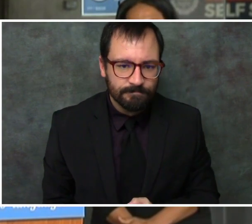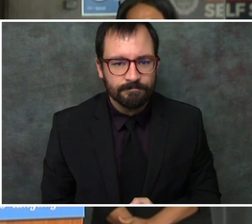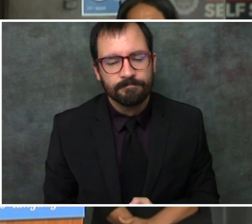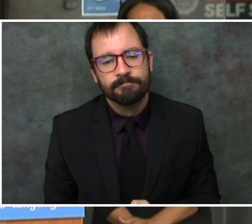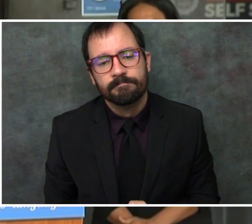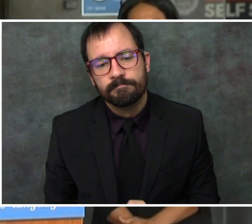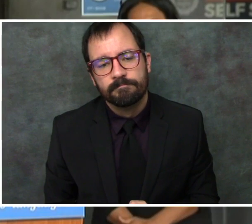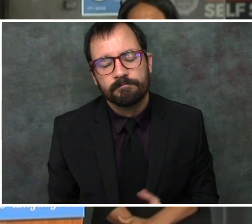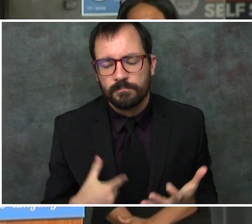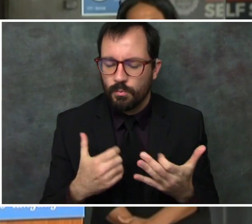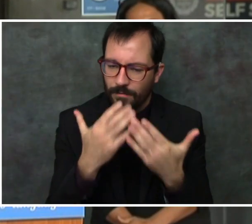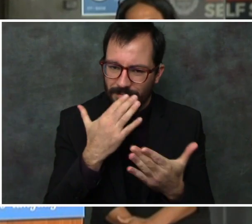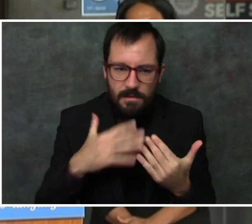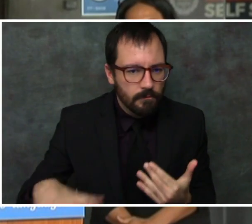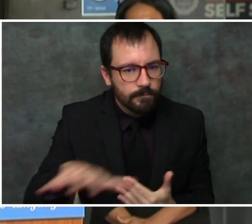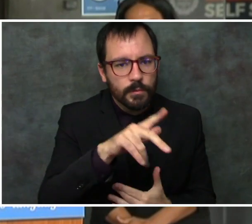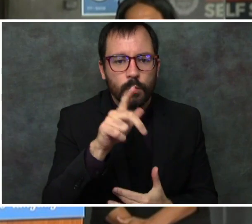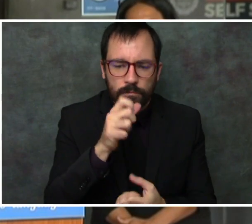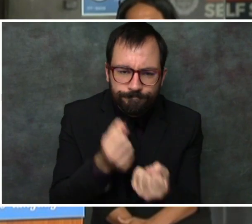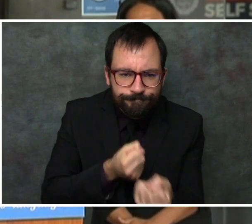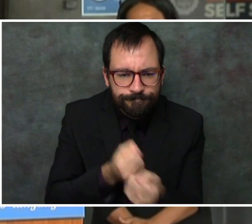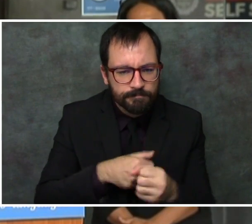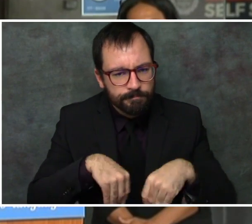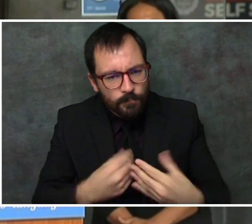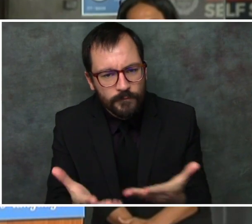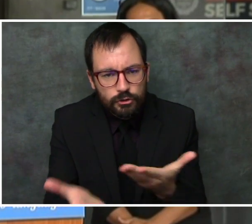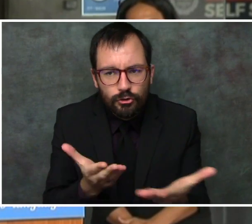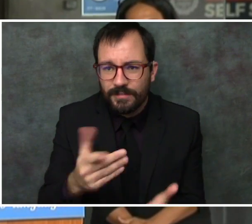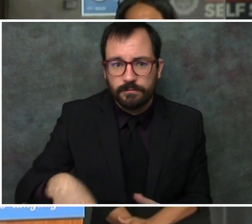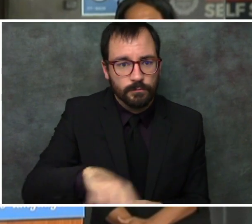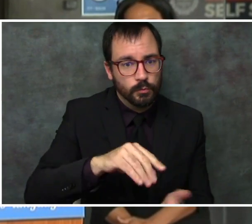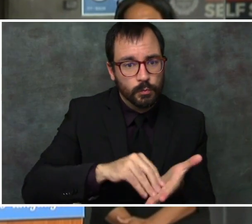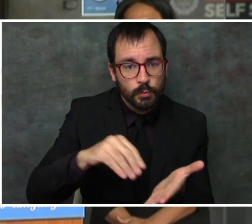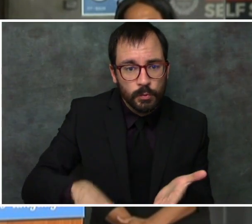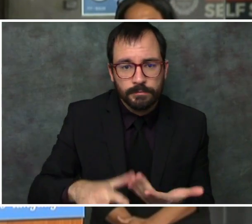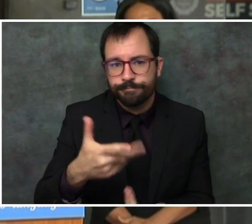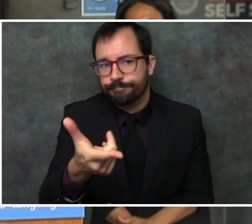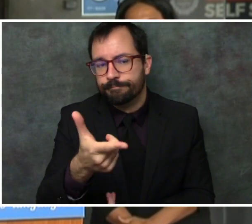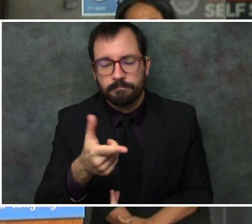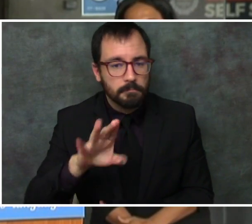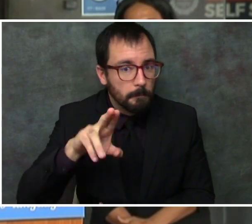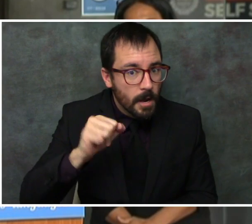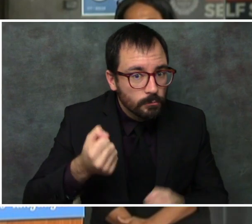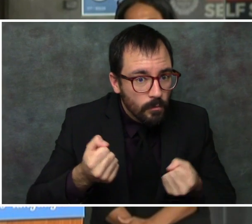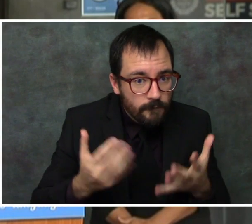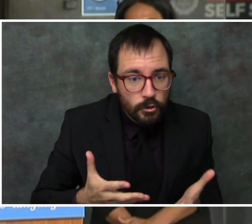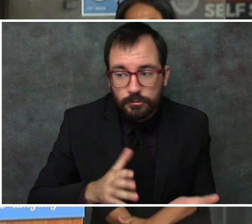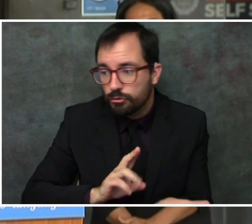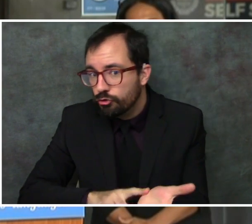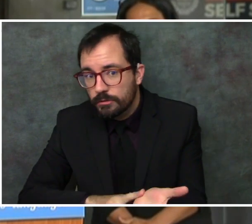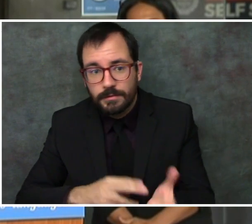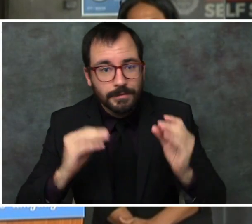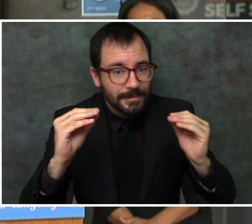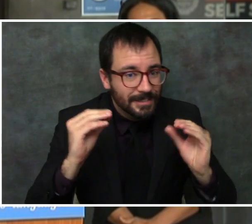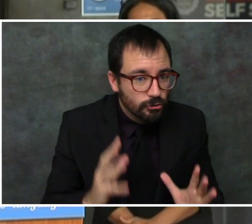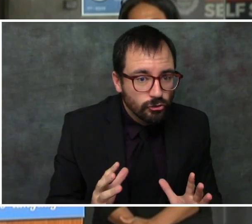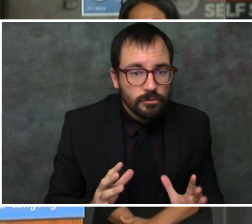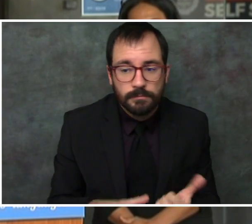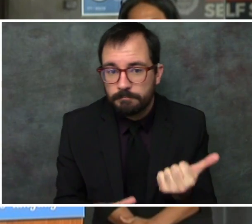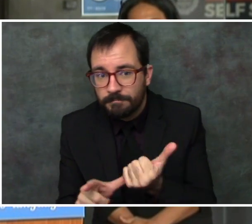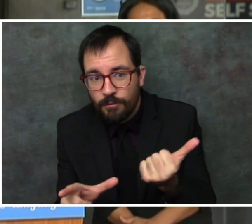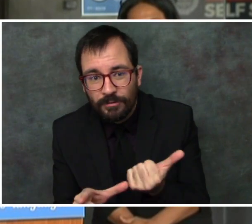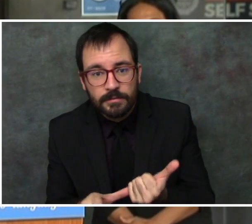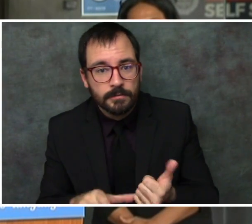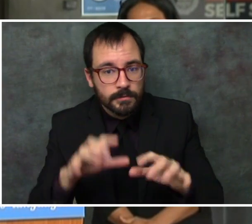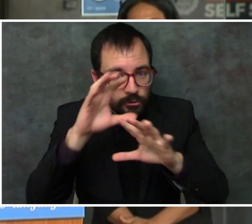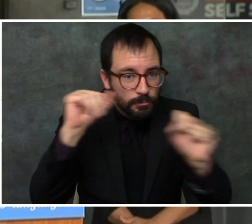nurses, the teachers, the paras, the superintendent, the mayor, everyone that is keeping our high-needs students a priority to ensure